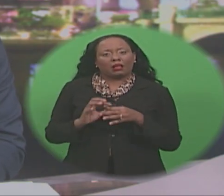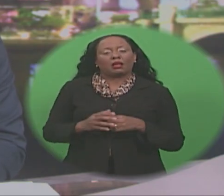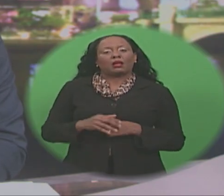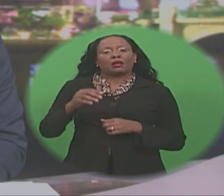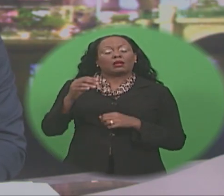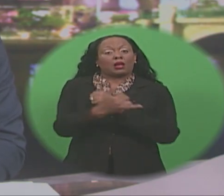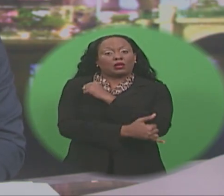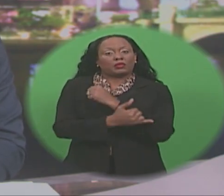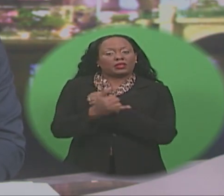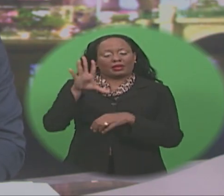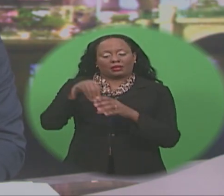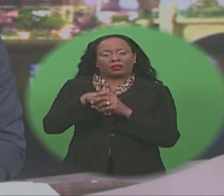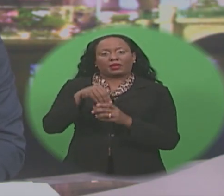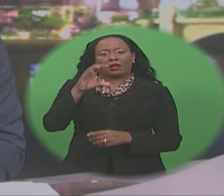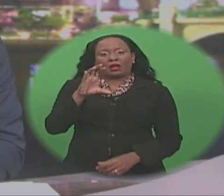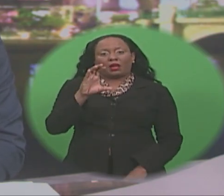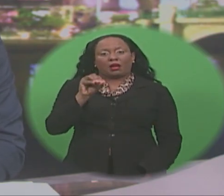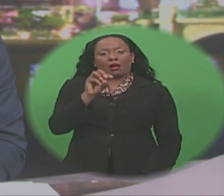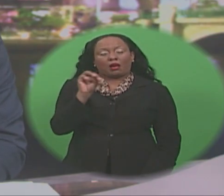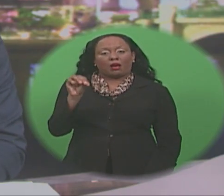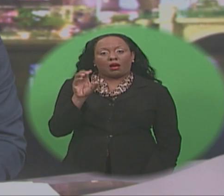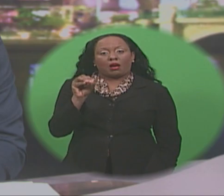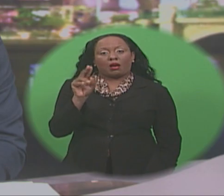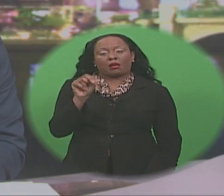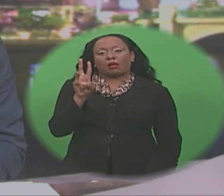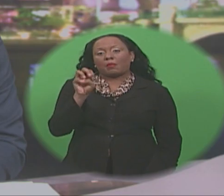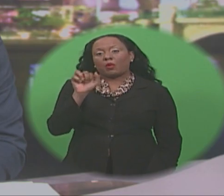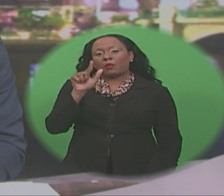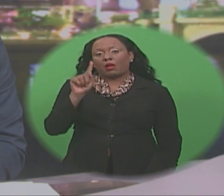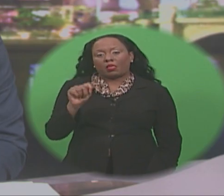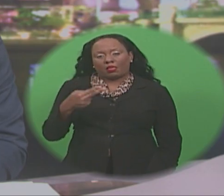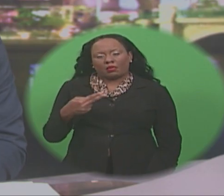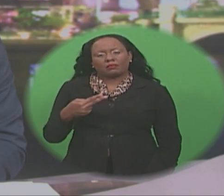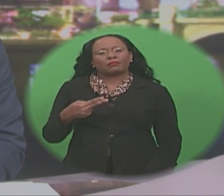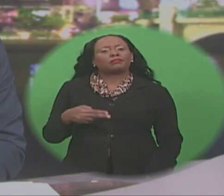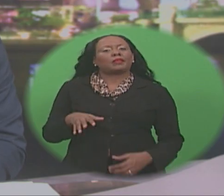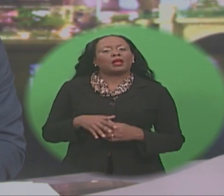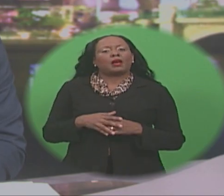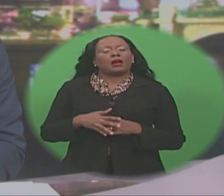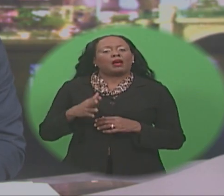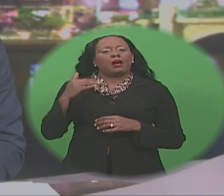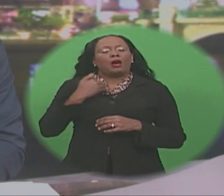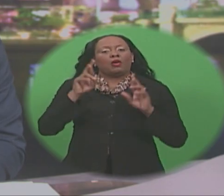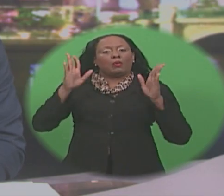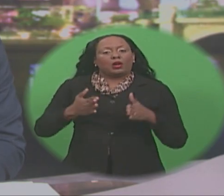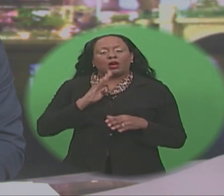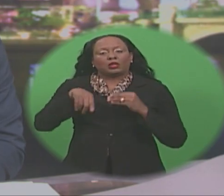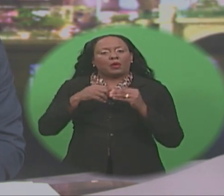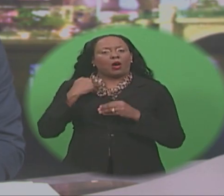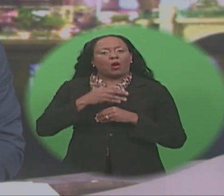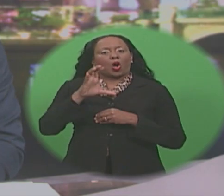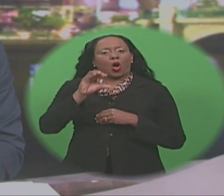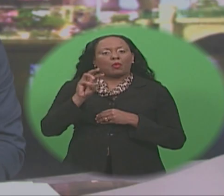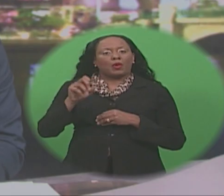Commonwealth. This year's celebrations were held under the theme, Towards a Common Future. Our Rianne Phillips tells us more about the local